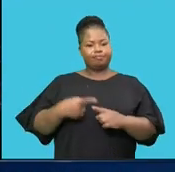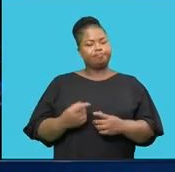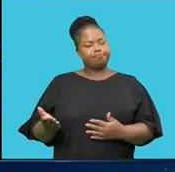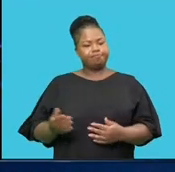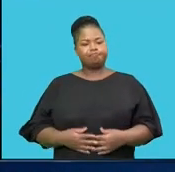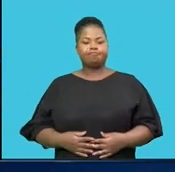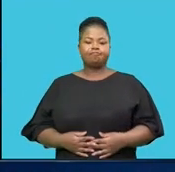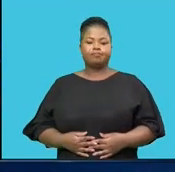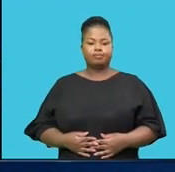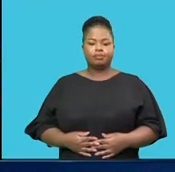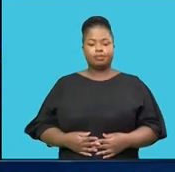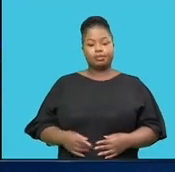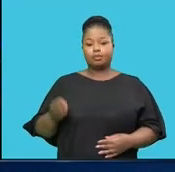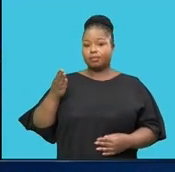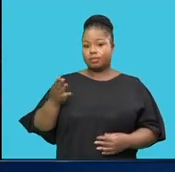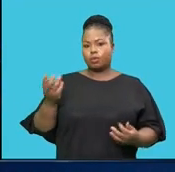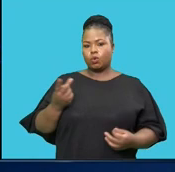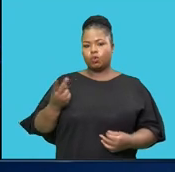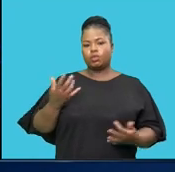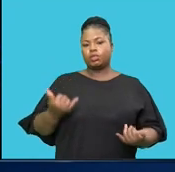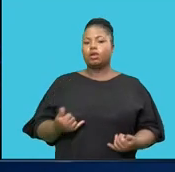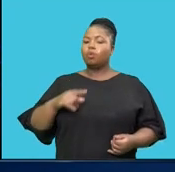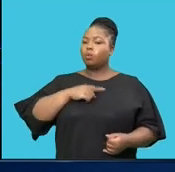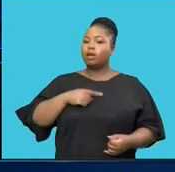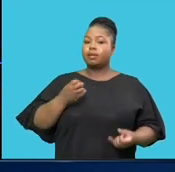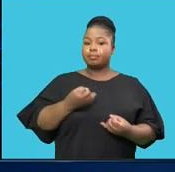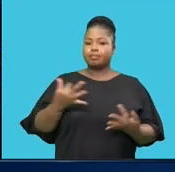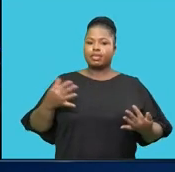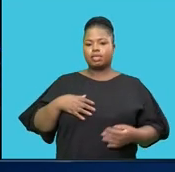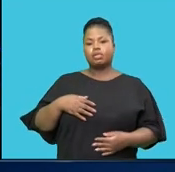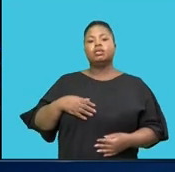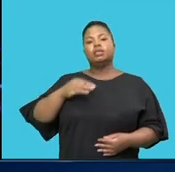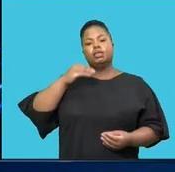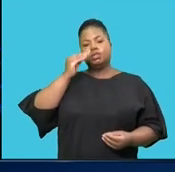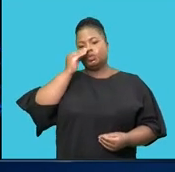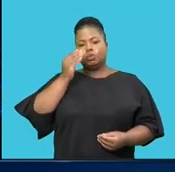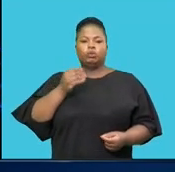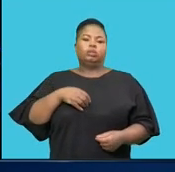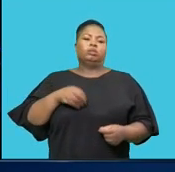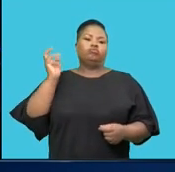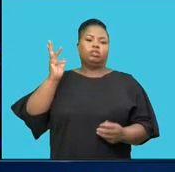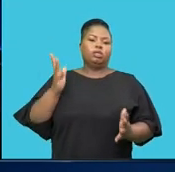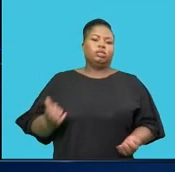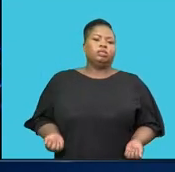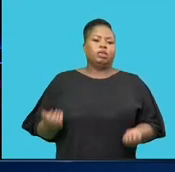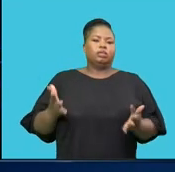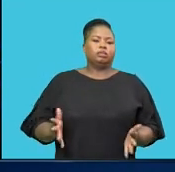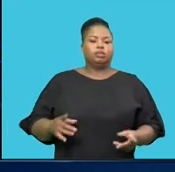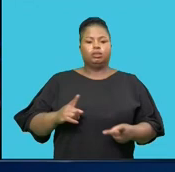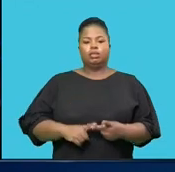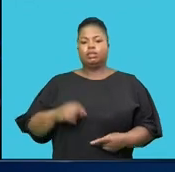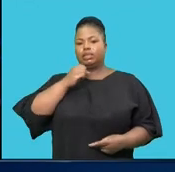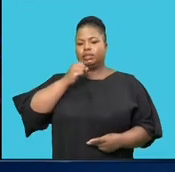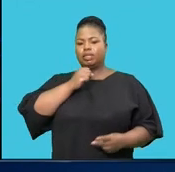tshitiso. Tshebetsong e neng e ya ga go yona baqolotsi ba ditaba. Di khalala tsa mmino e sitana la baetapele ba